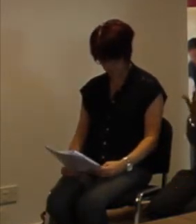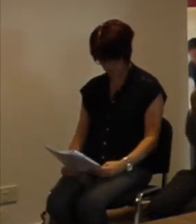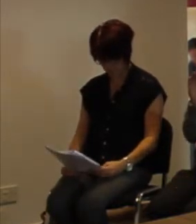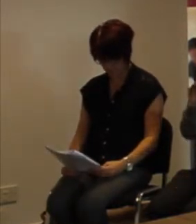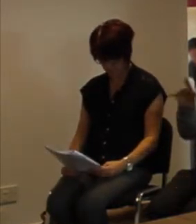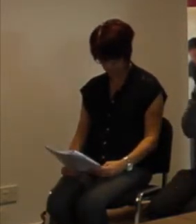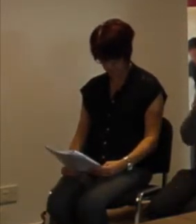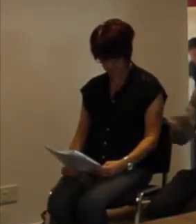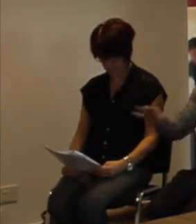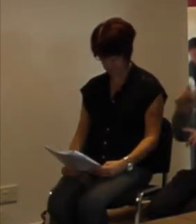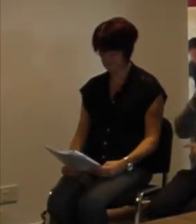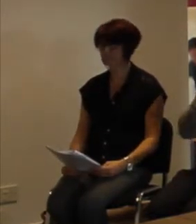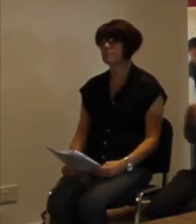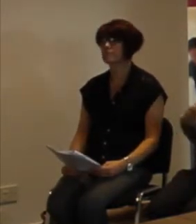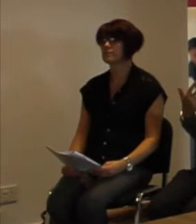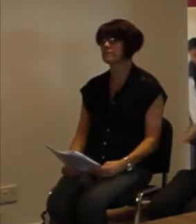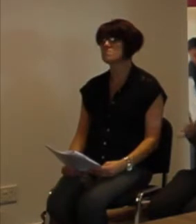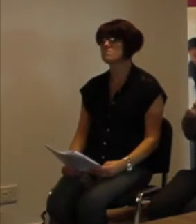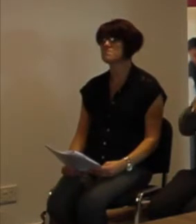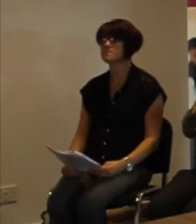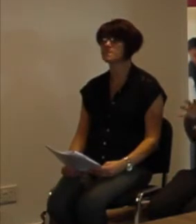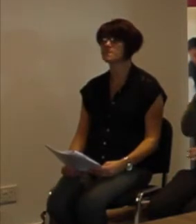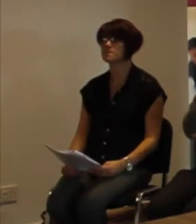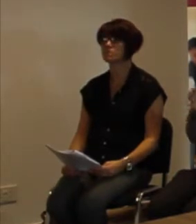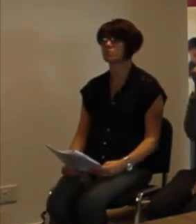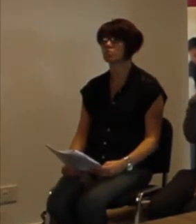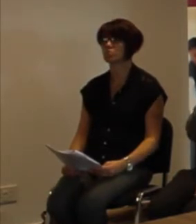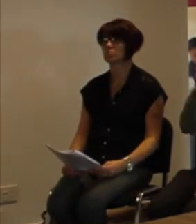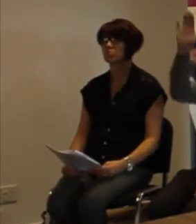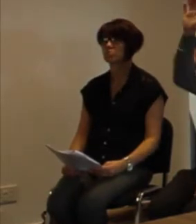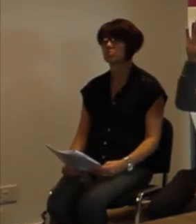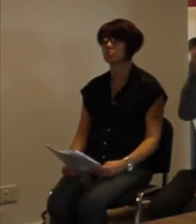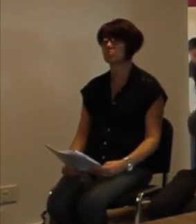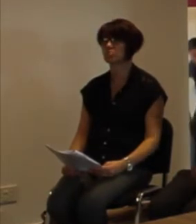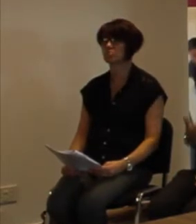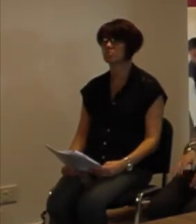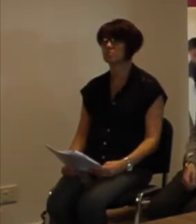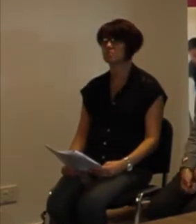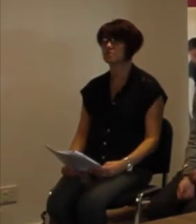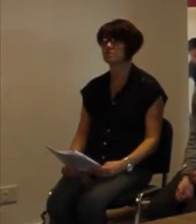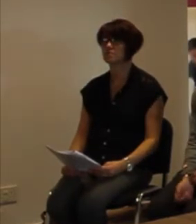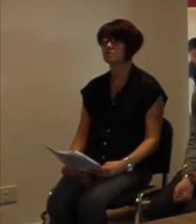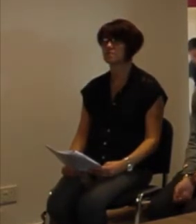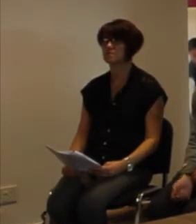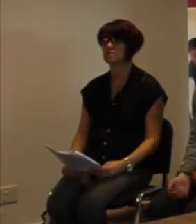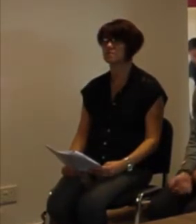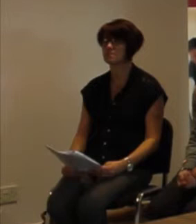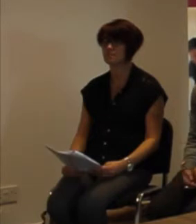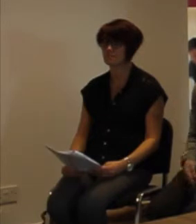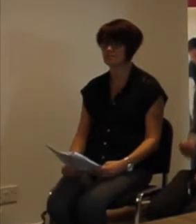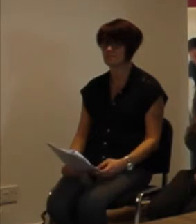who here can say they've applied a reasonable adjustment in assessment? Hands up. A few people